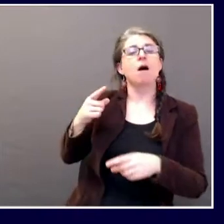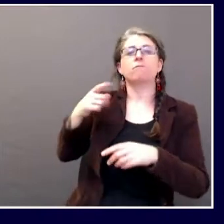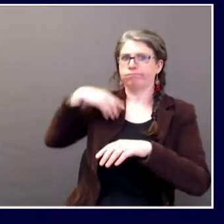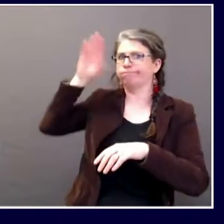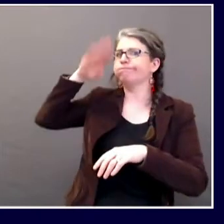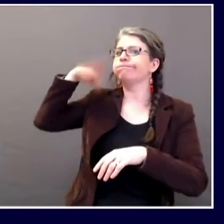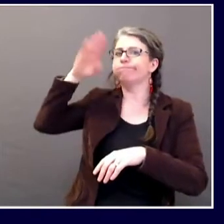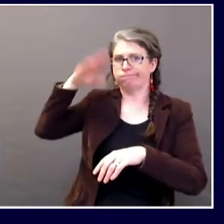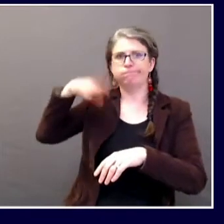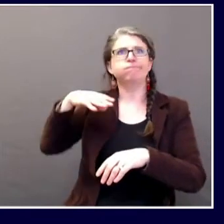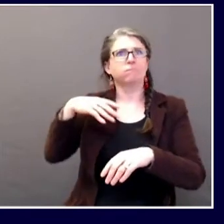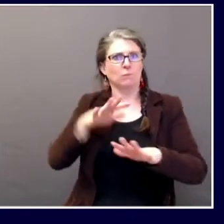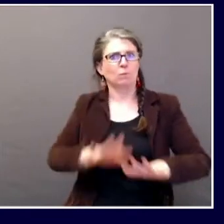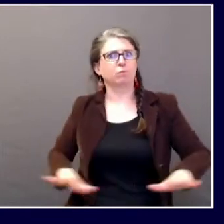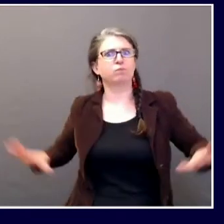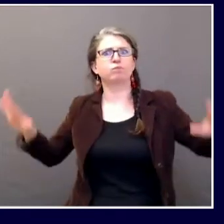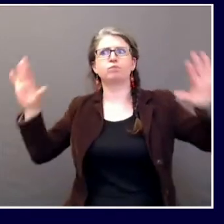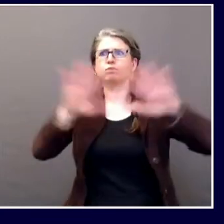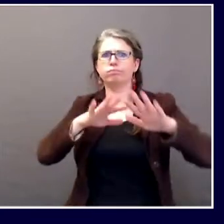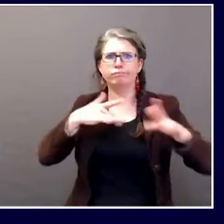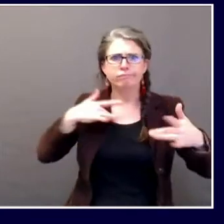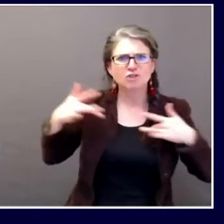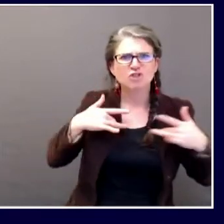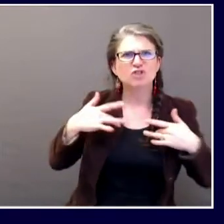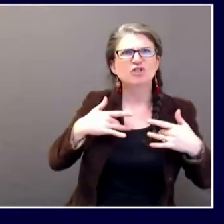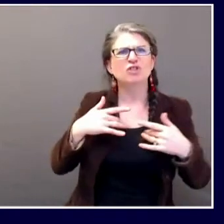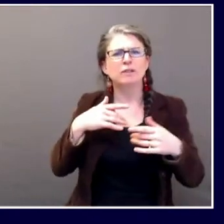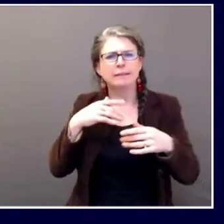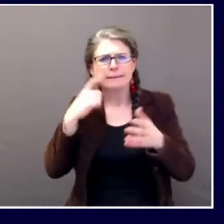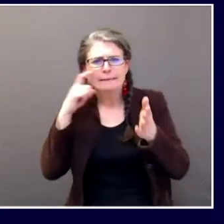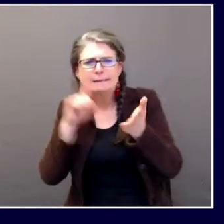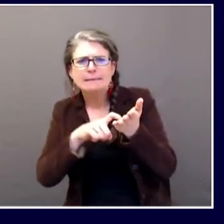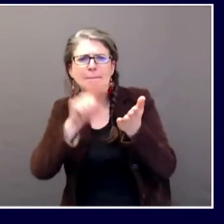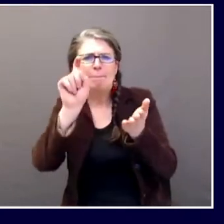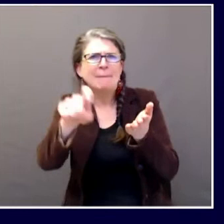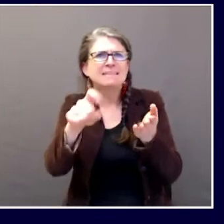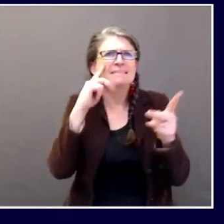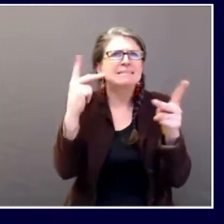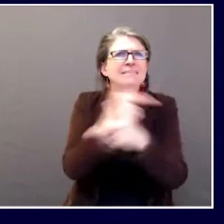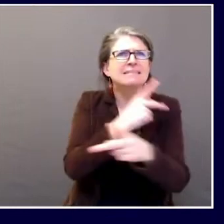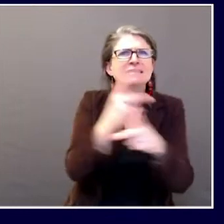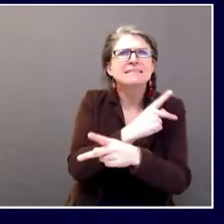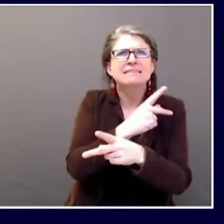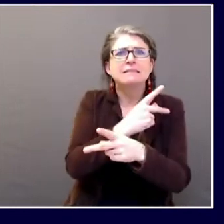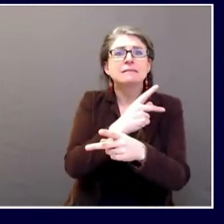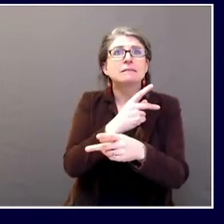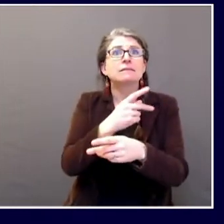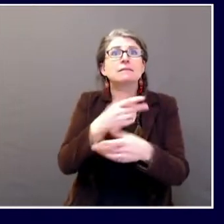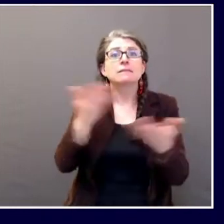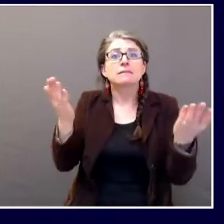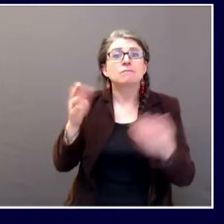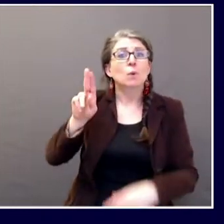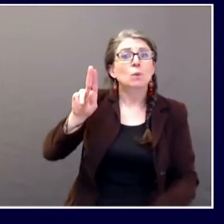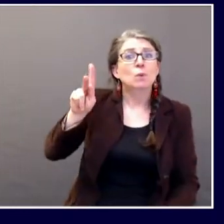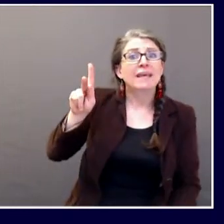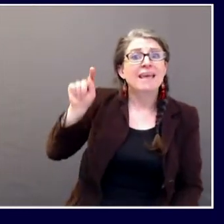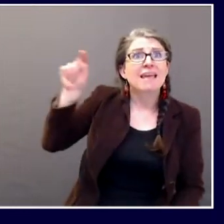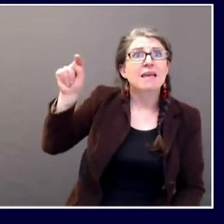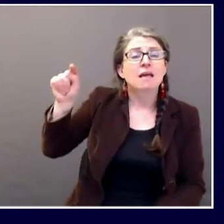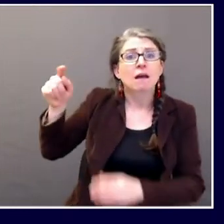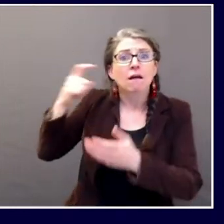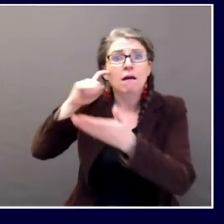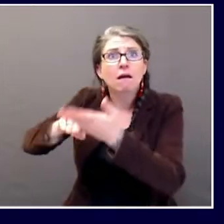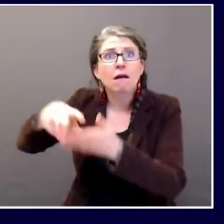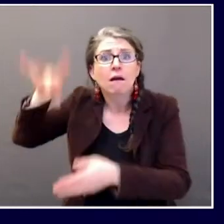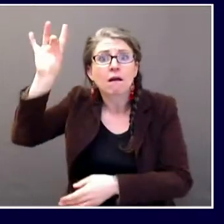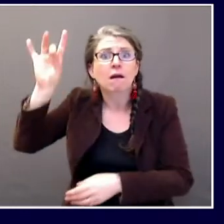were already sequencing samples to be on the lookout for any of these new variants, even before they were being discussed in the national